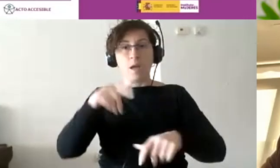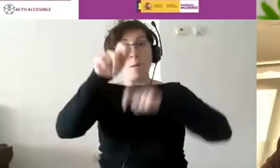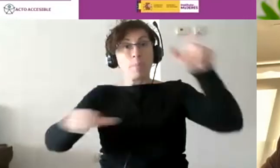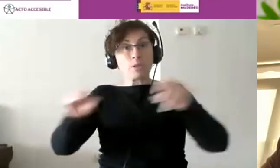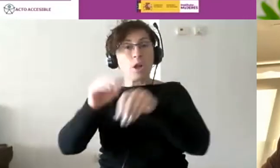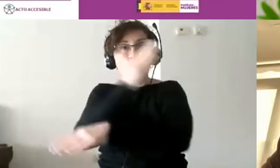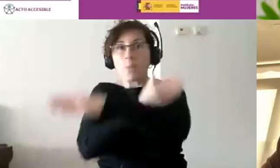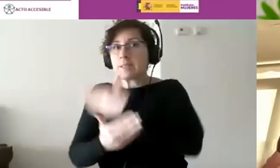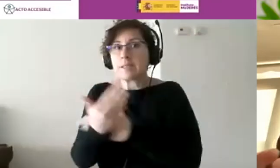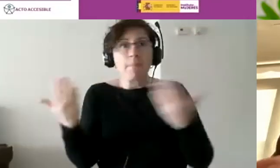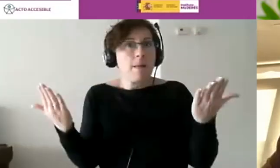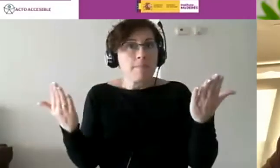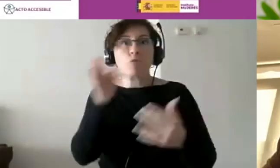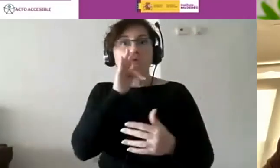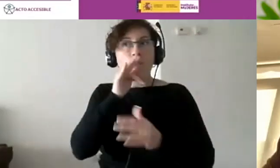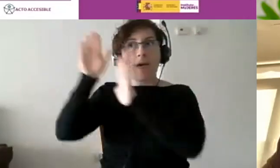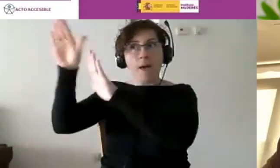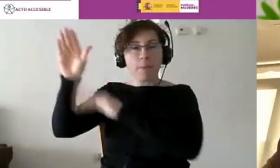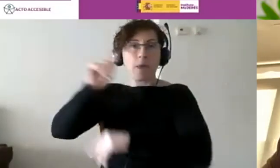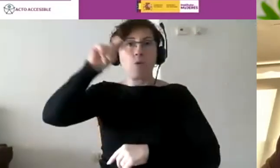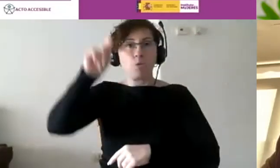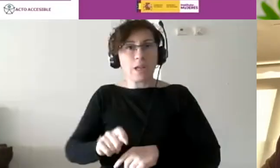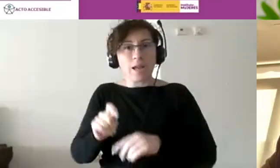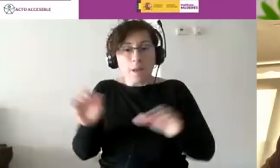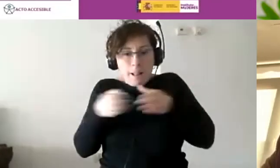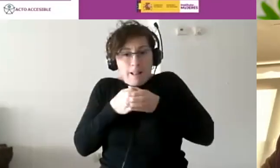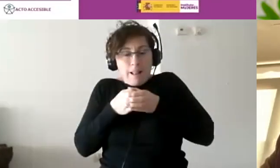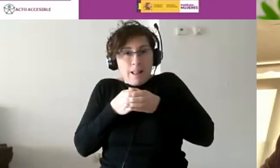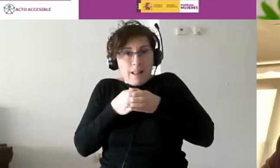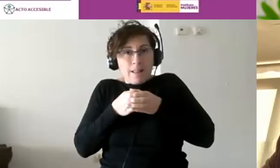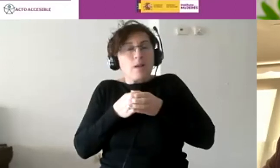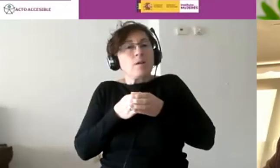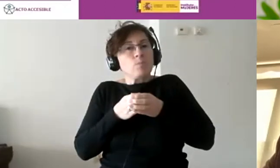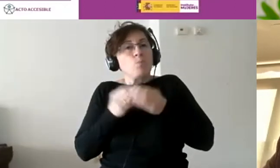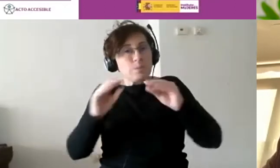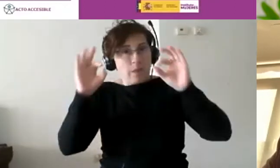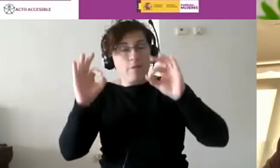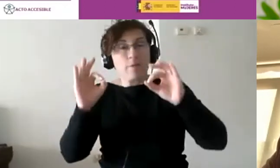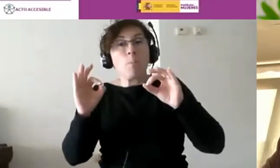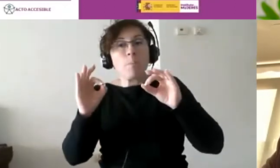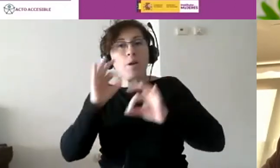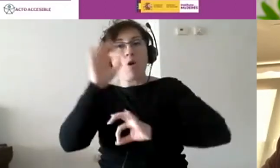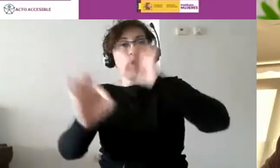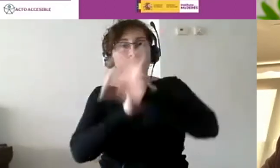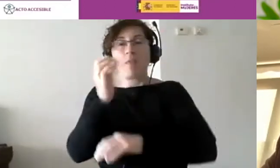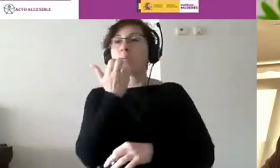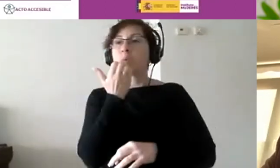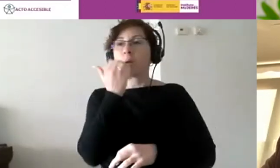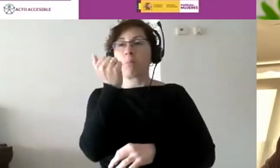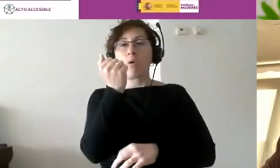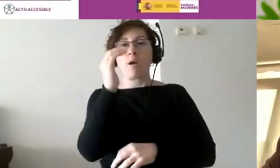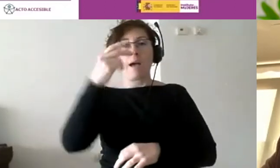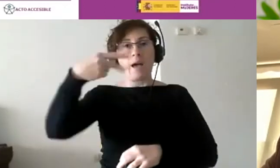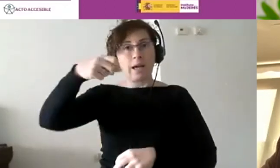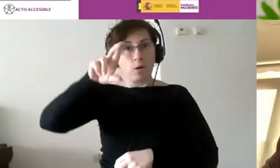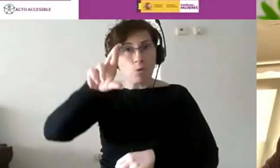People with disabilities are in many cases still in the Ukraine in very specific groups or collectives, but there's some